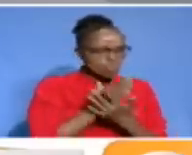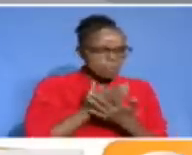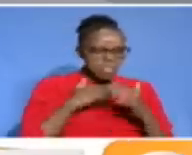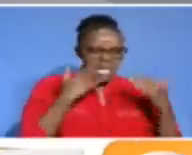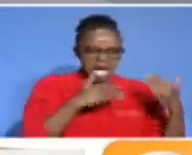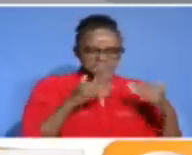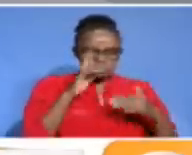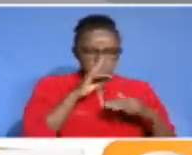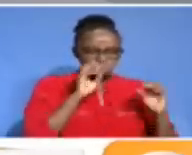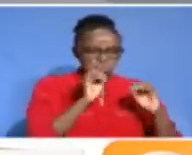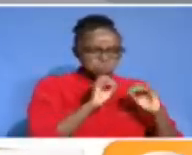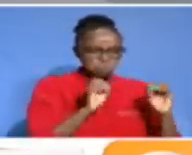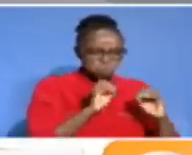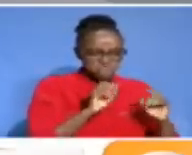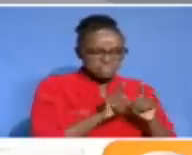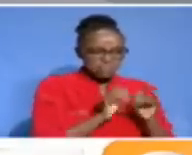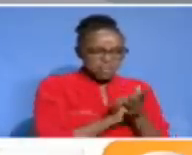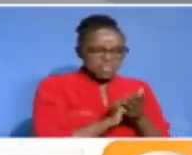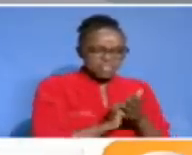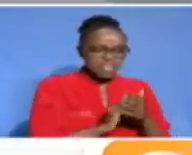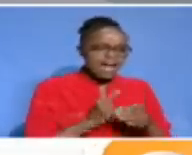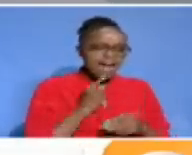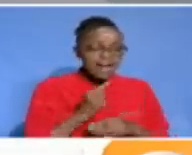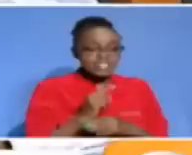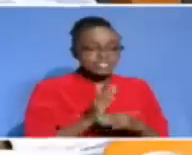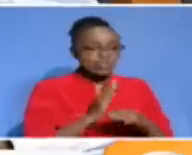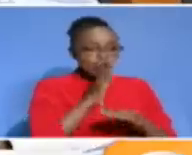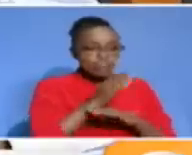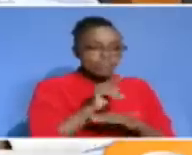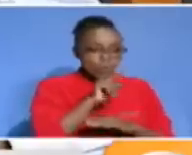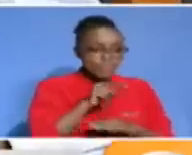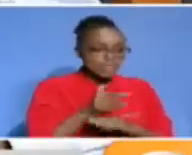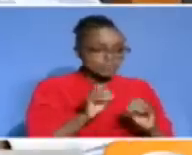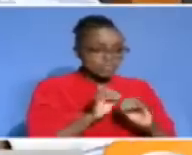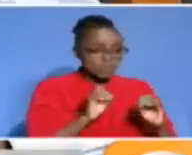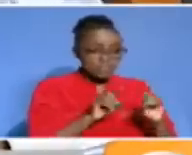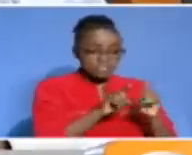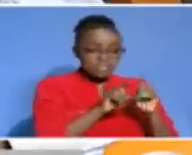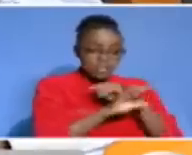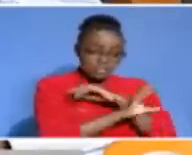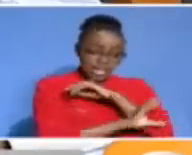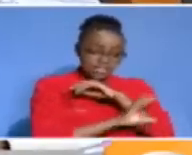that hundreds, if not over 1,000. That we've thwarted. As